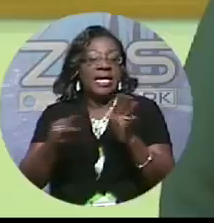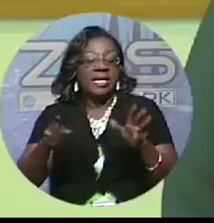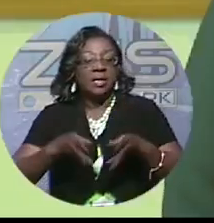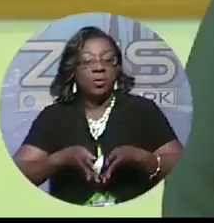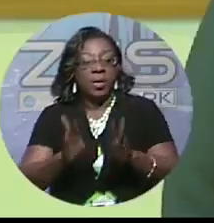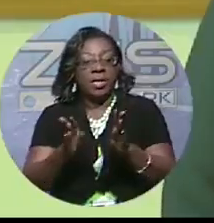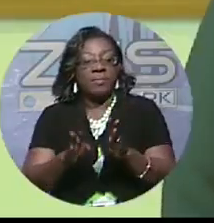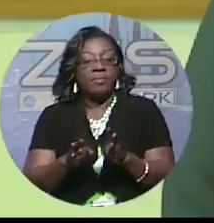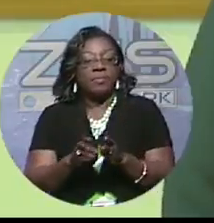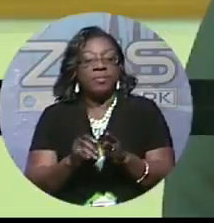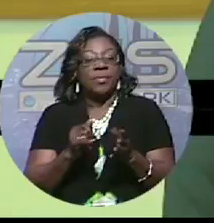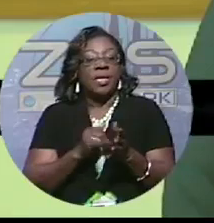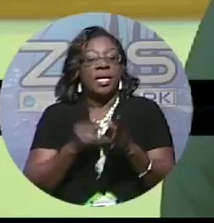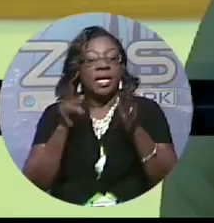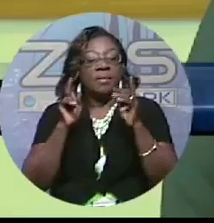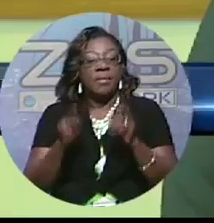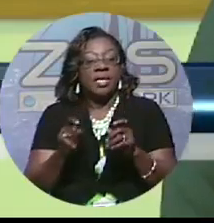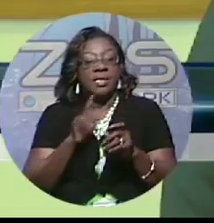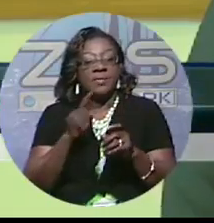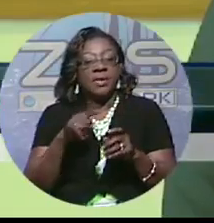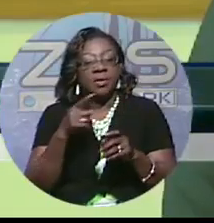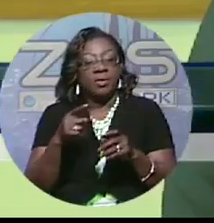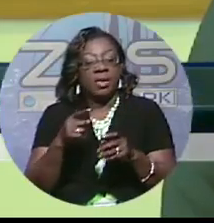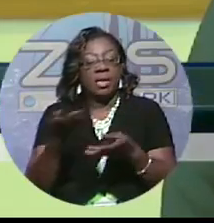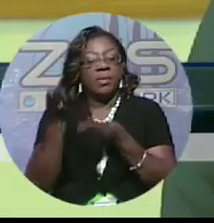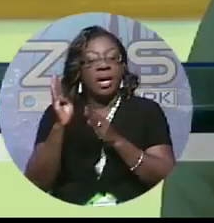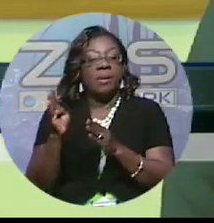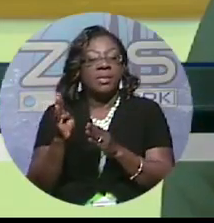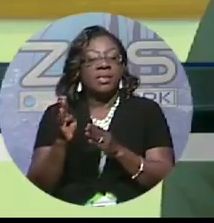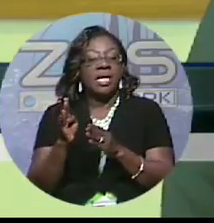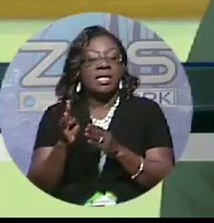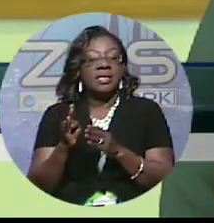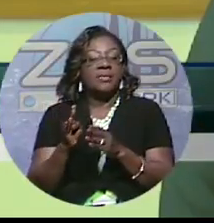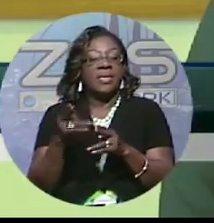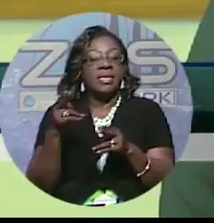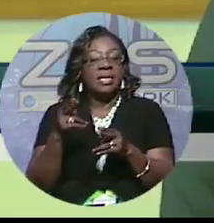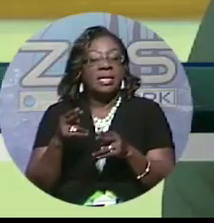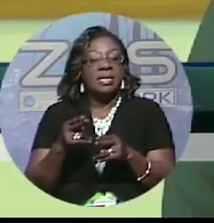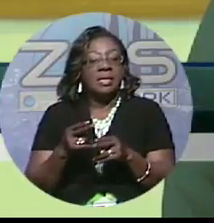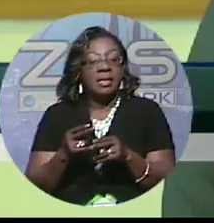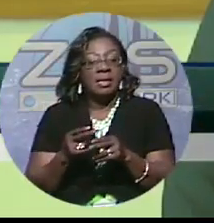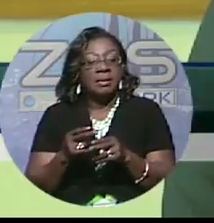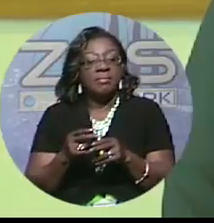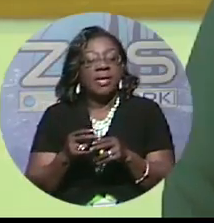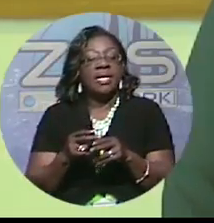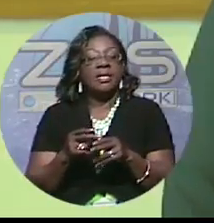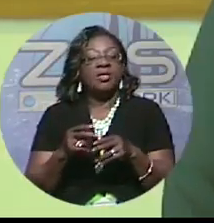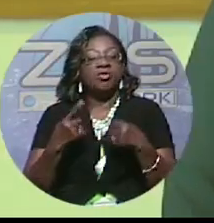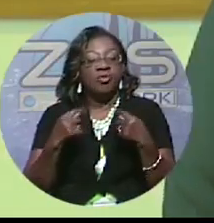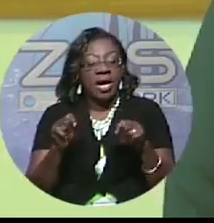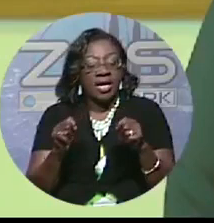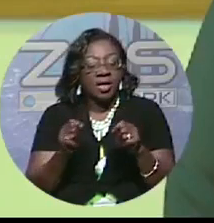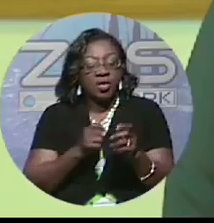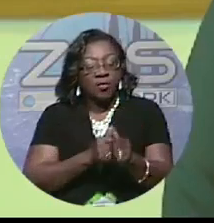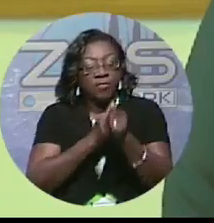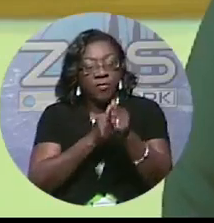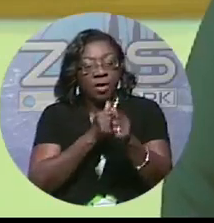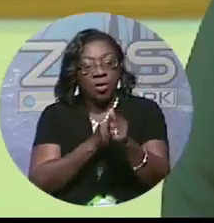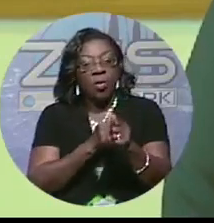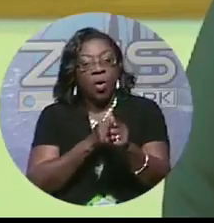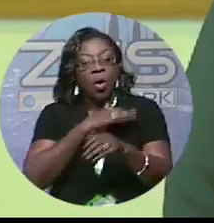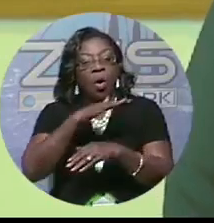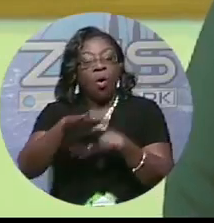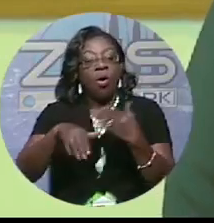be reiterated that the Bahamas has been deemed compliant by the Organization of